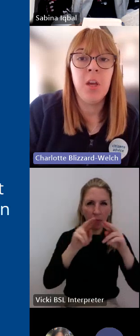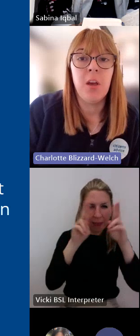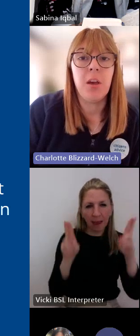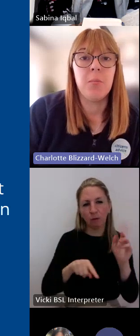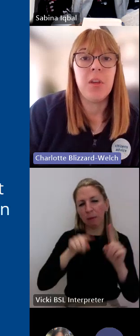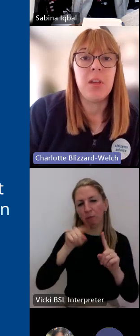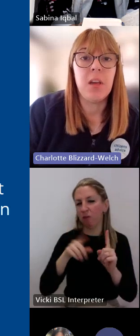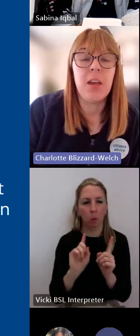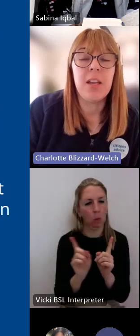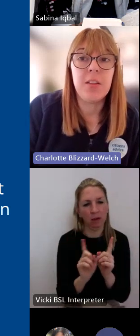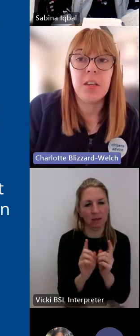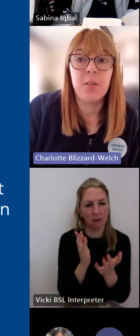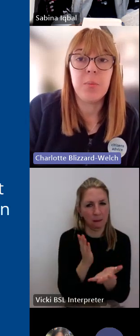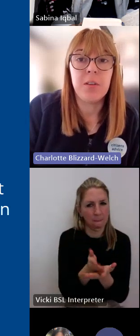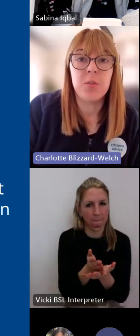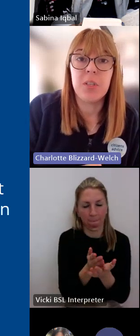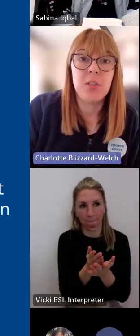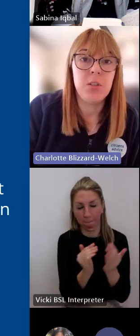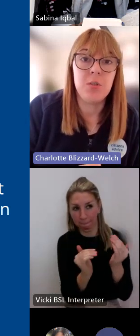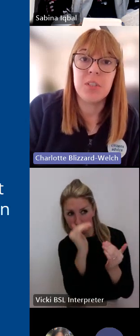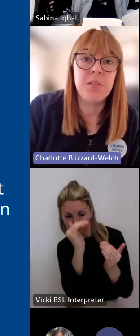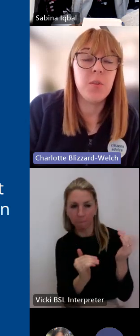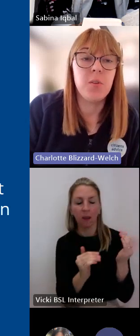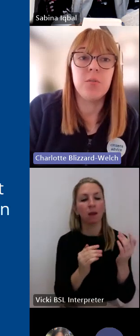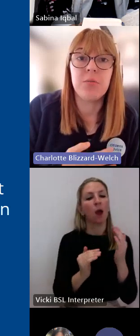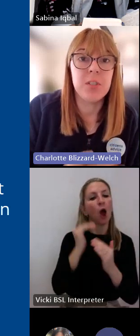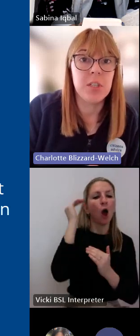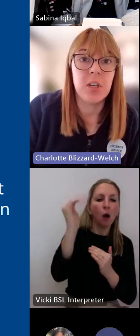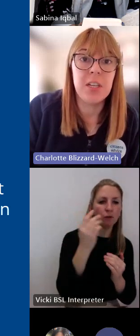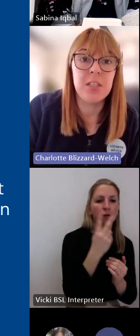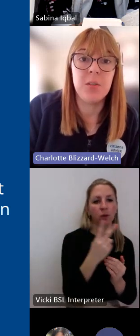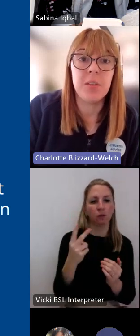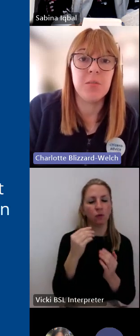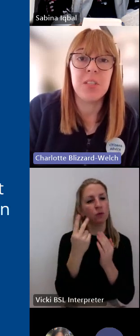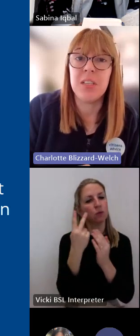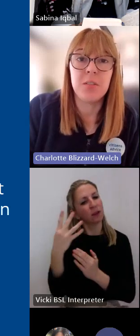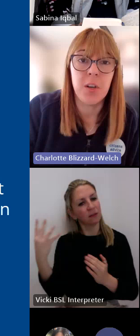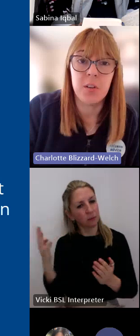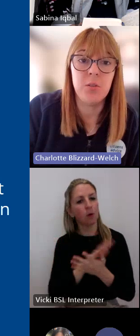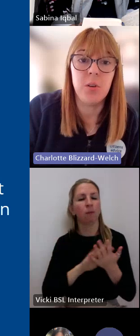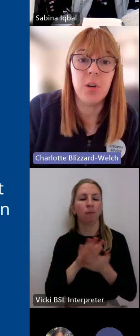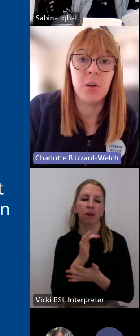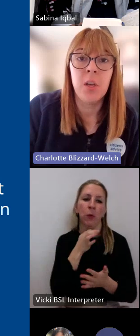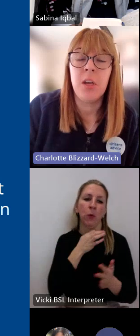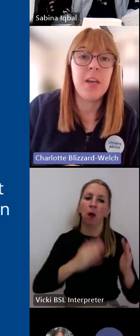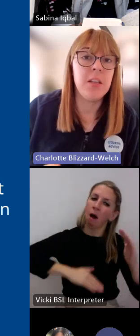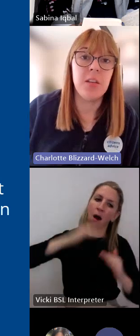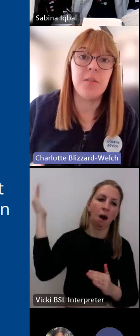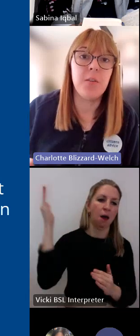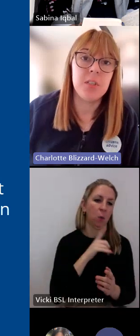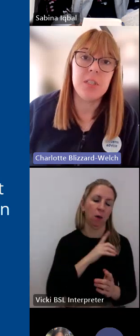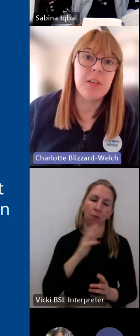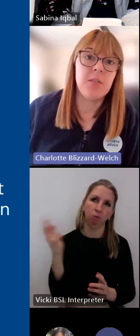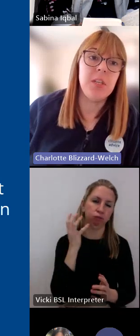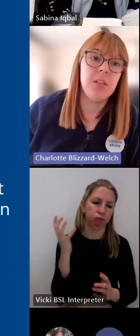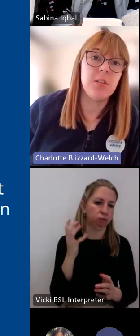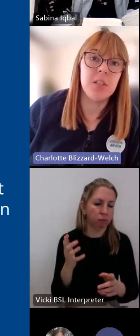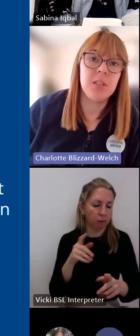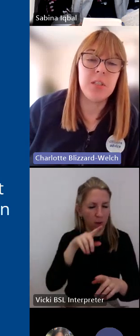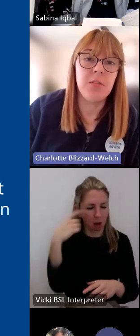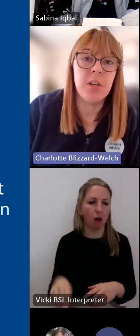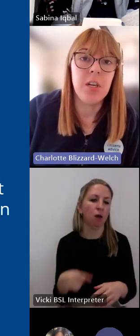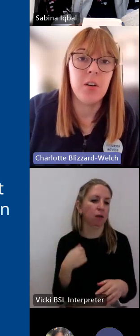temperature. Anything above 22, 24, they're risking high energy bills. It's far too hot. Anything falling under